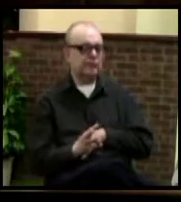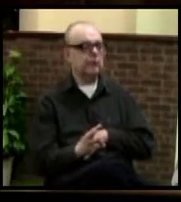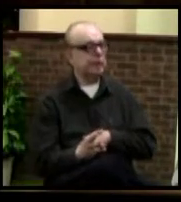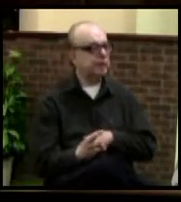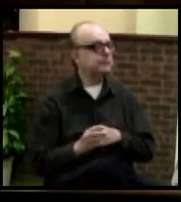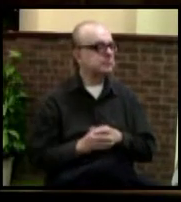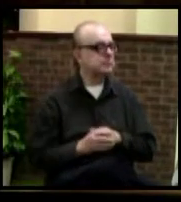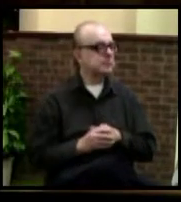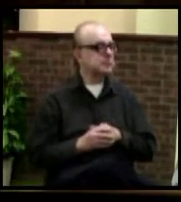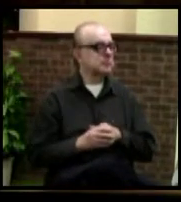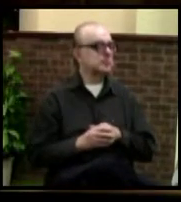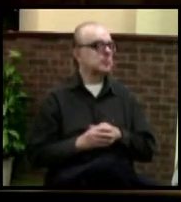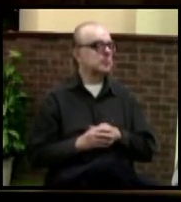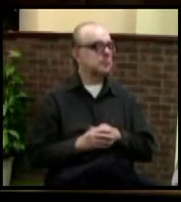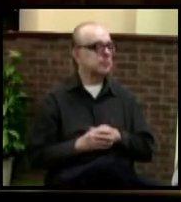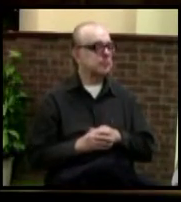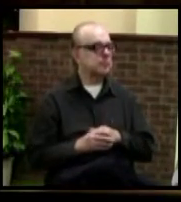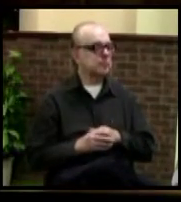May I say something to you?